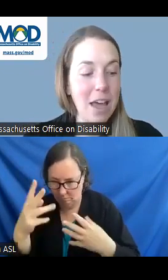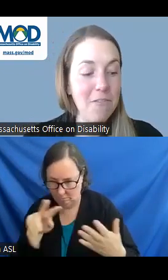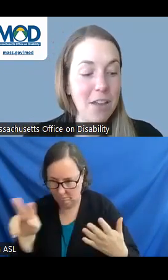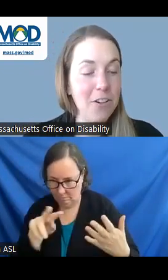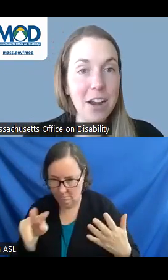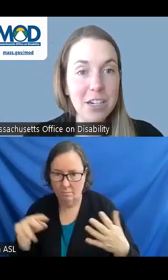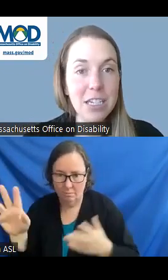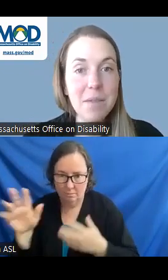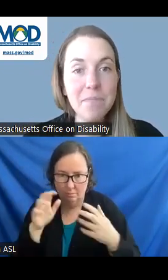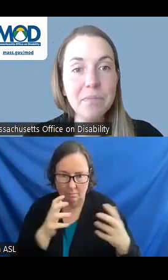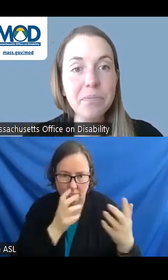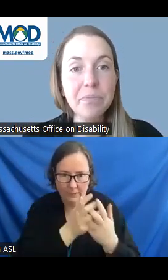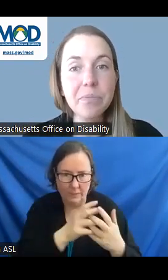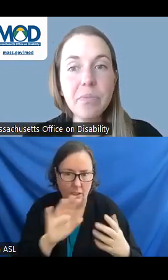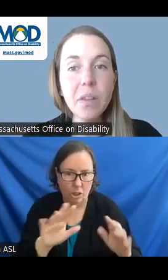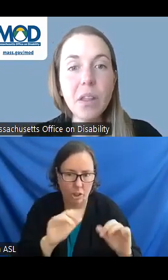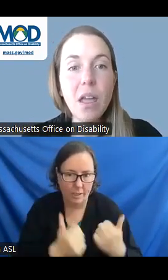make that fit for your agency.